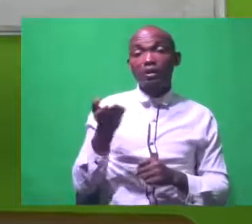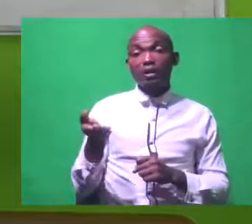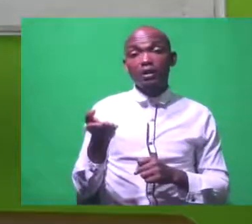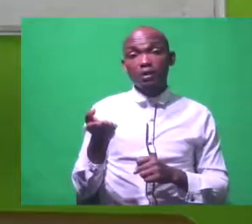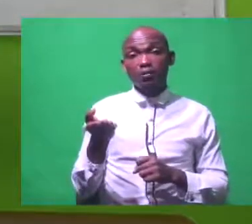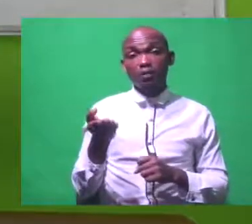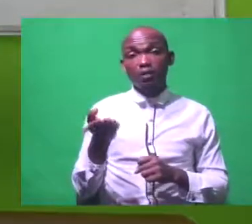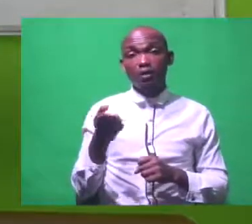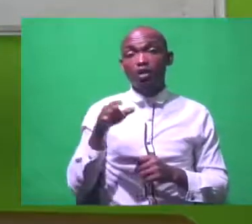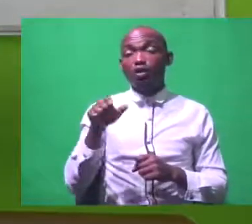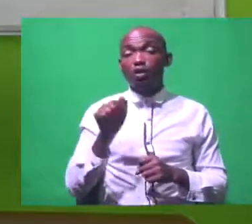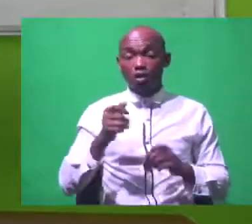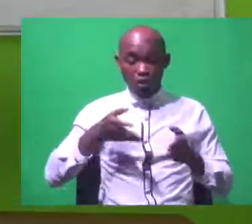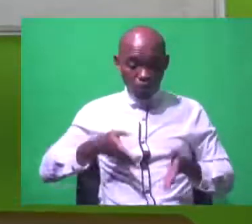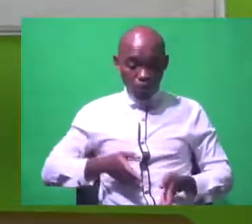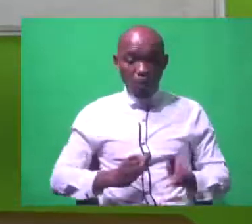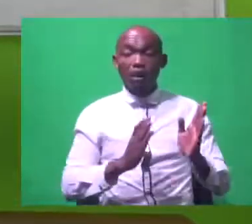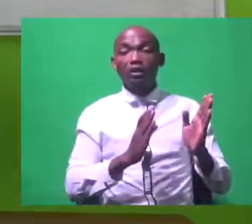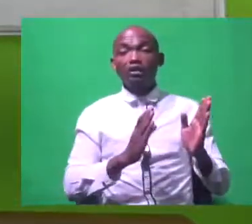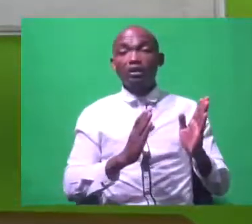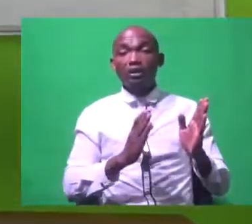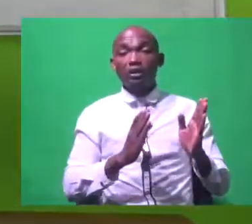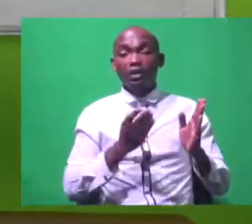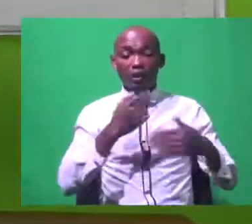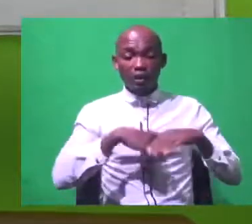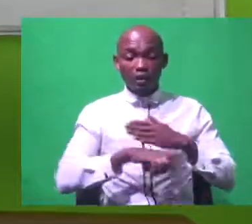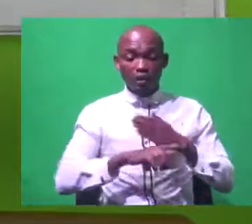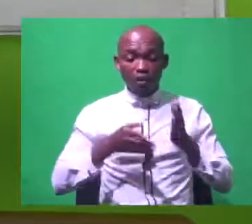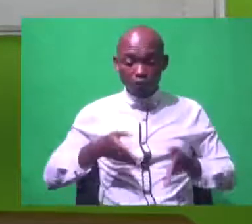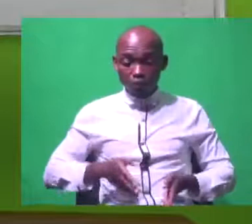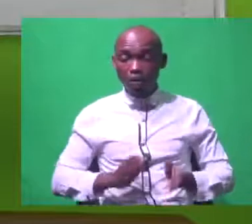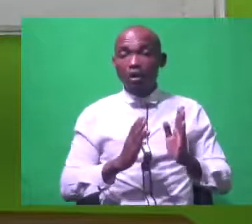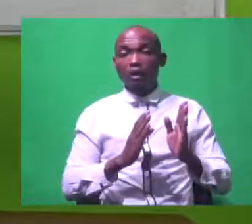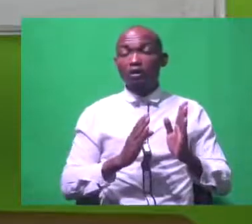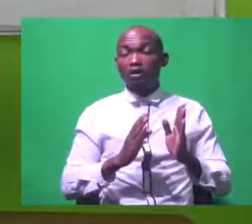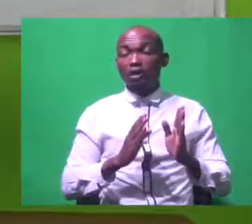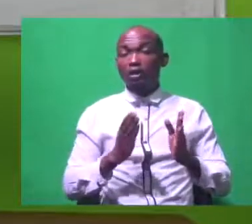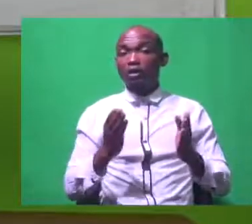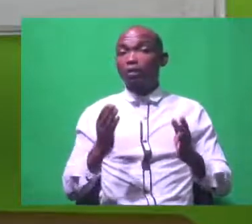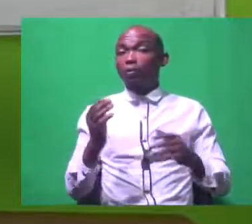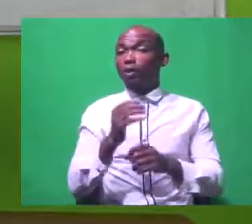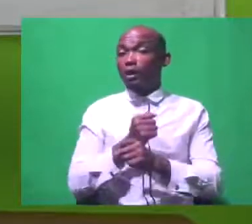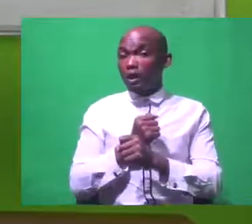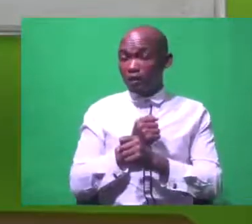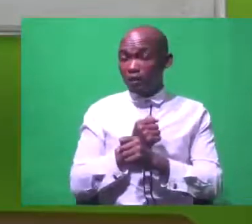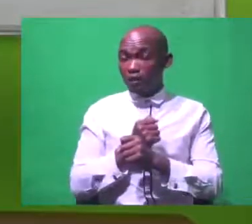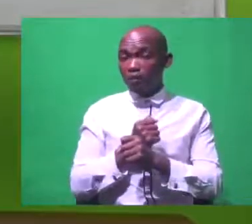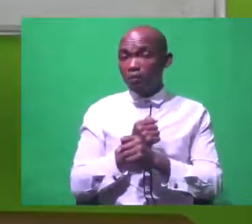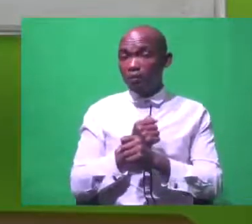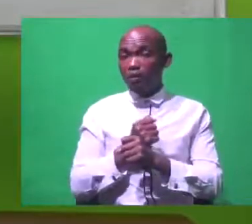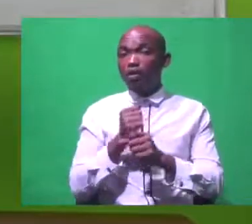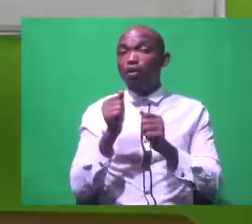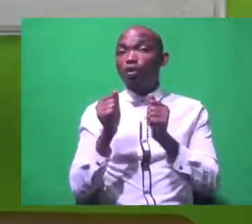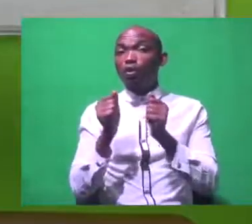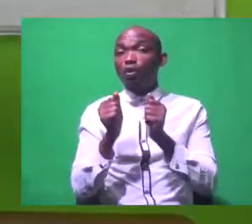one called production. And in the production, what do we get? We